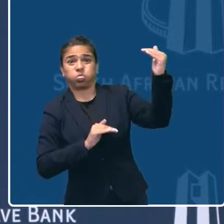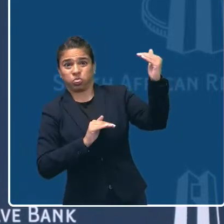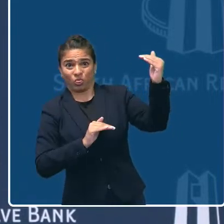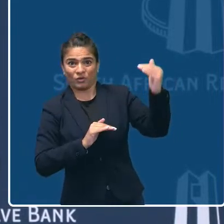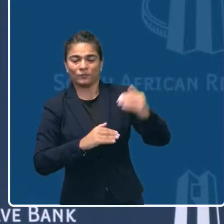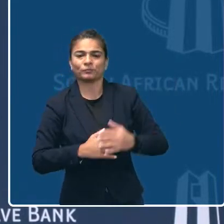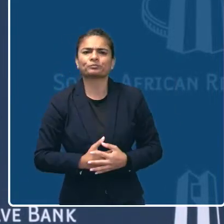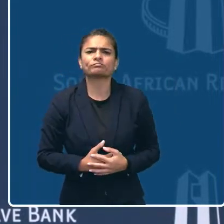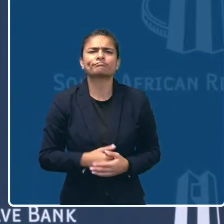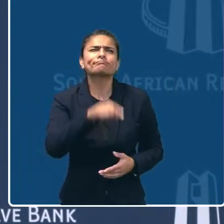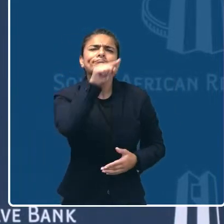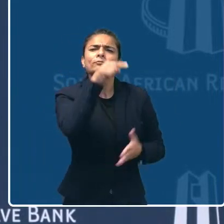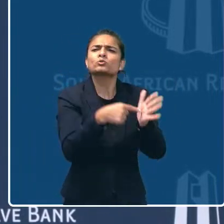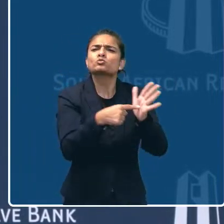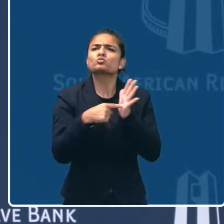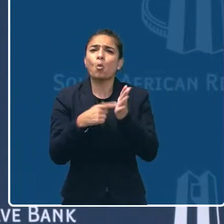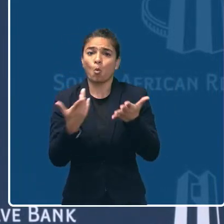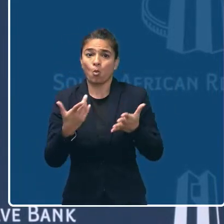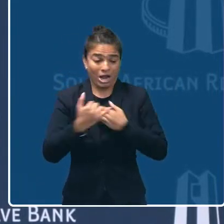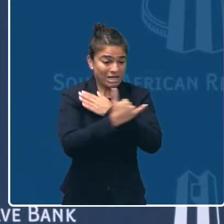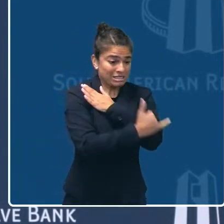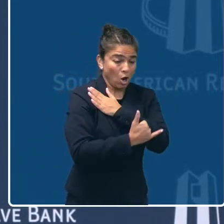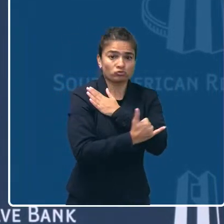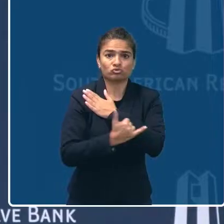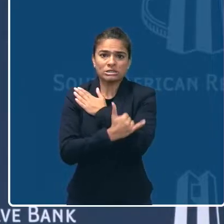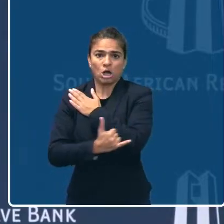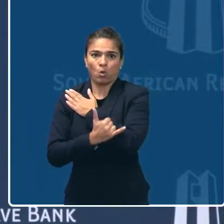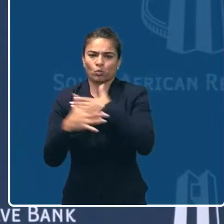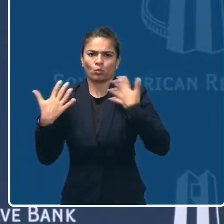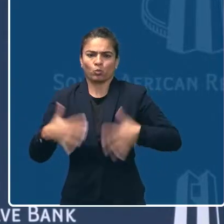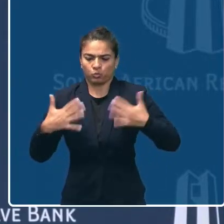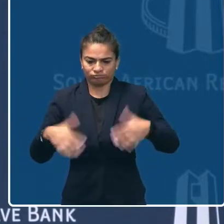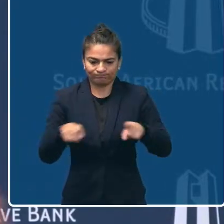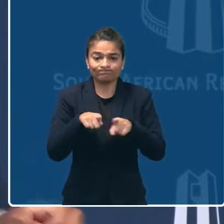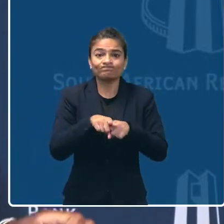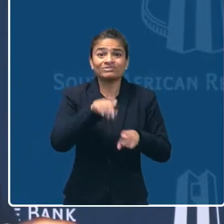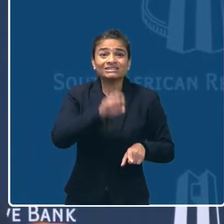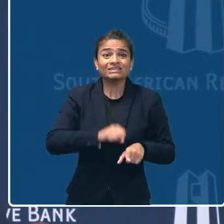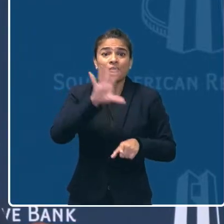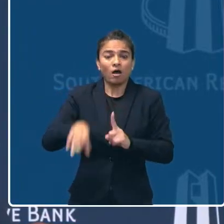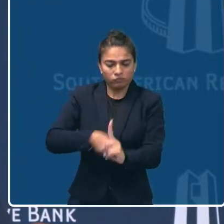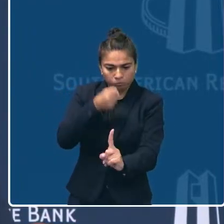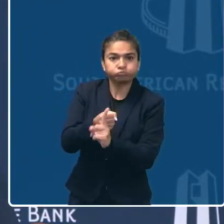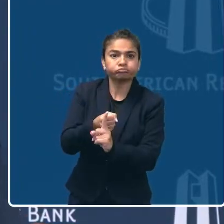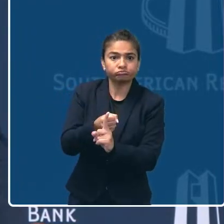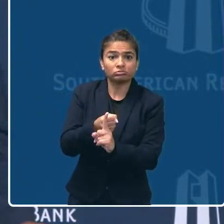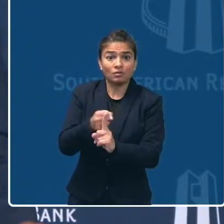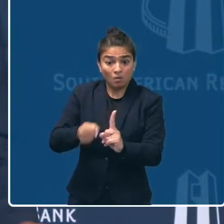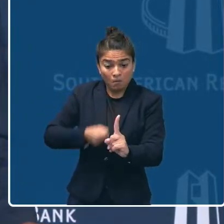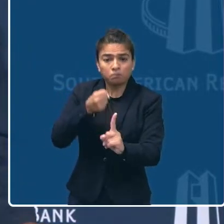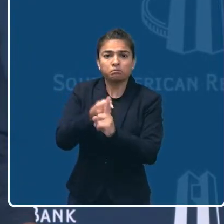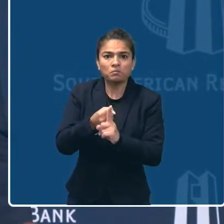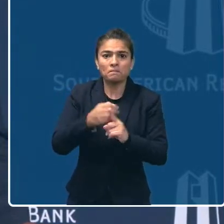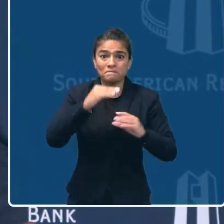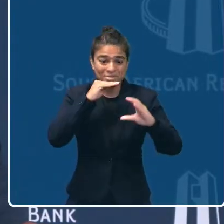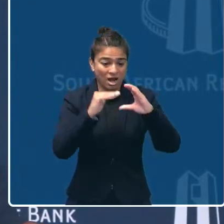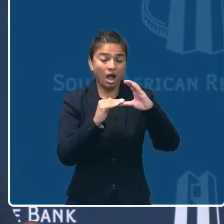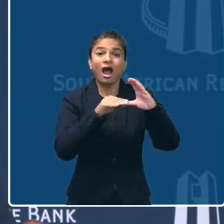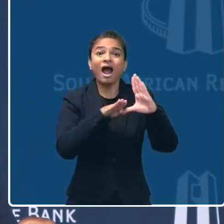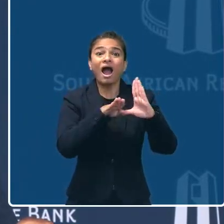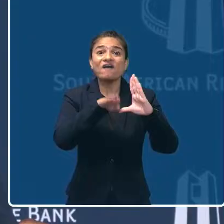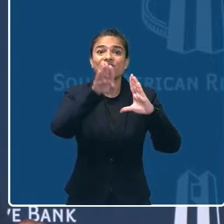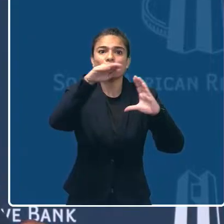fundamental vulnerabilities like South Africa risks stagflation, with growth moving lower while